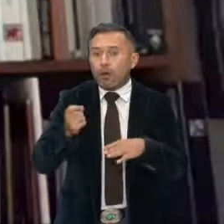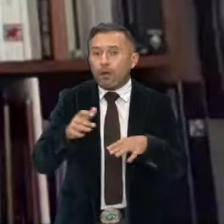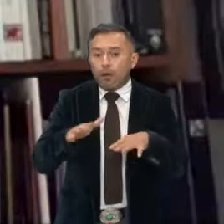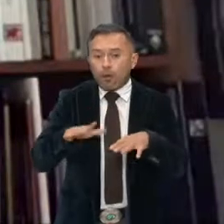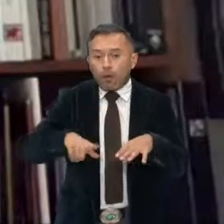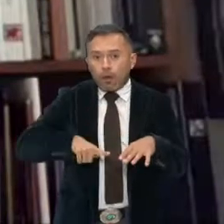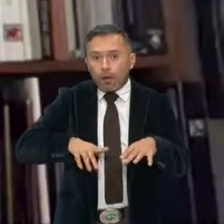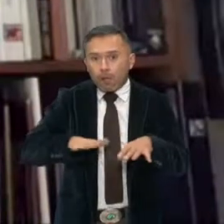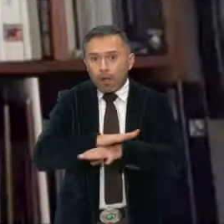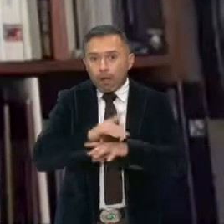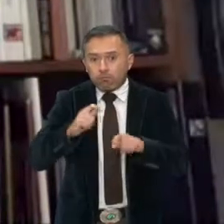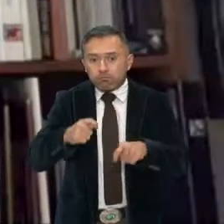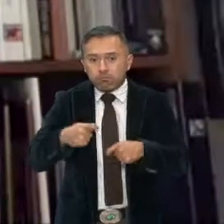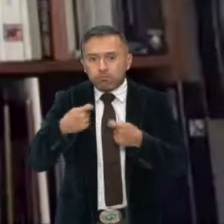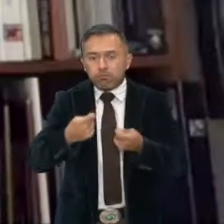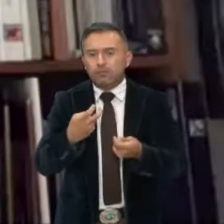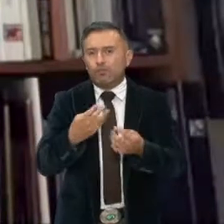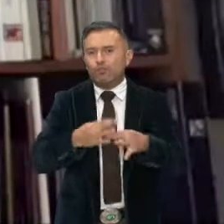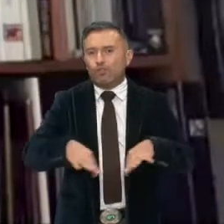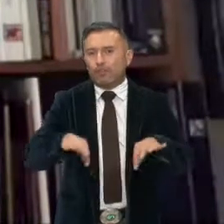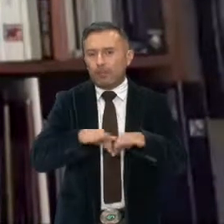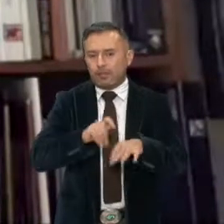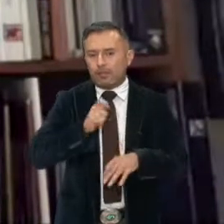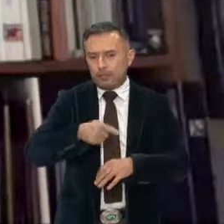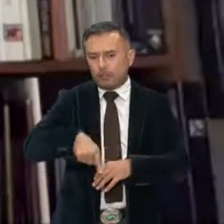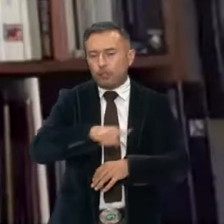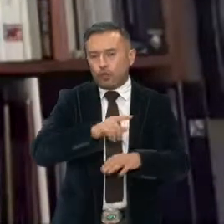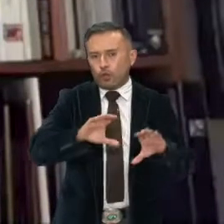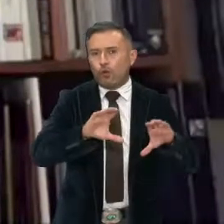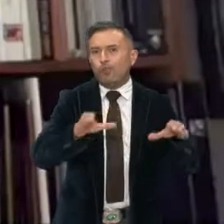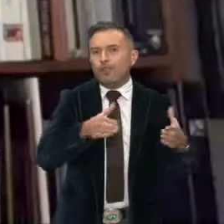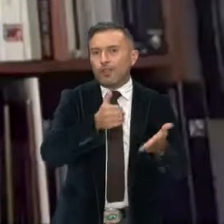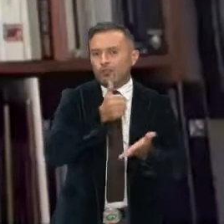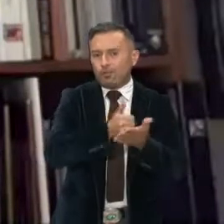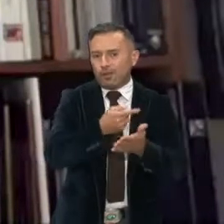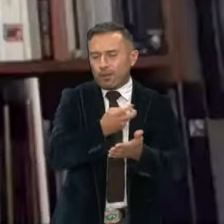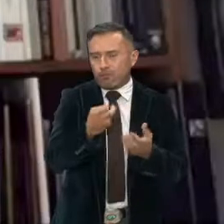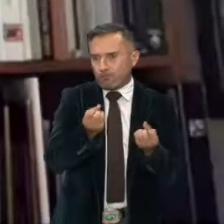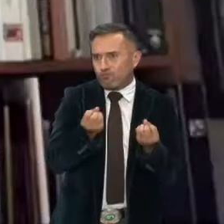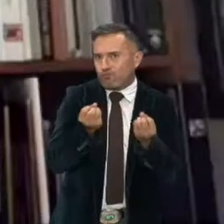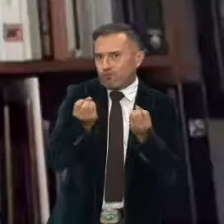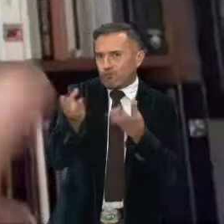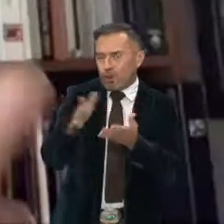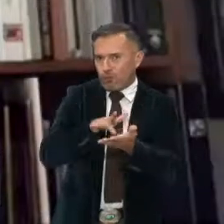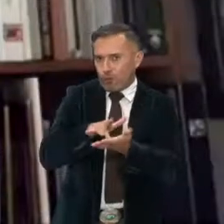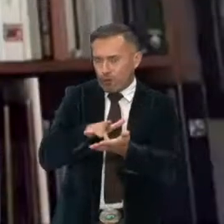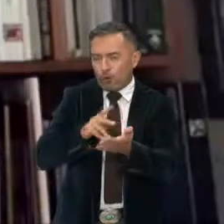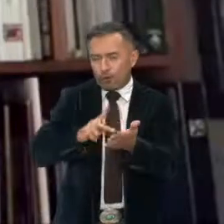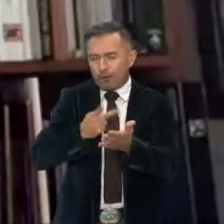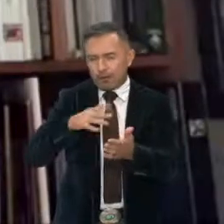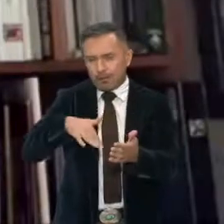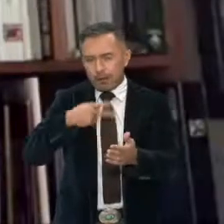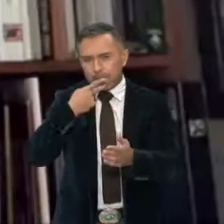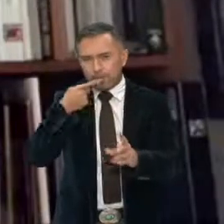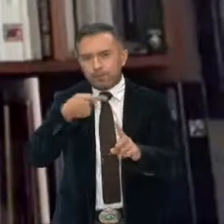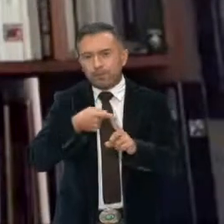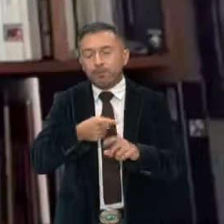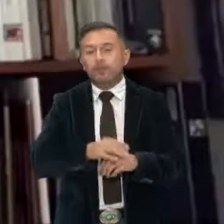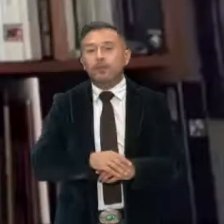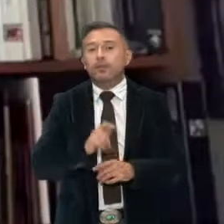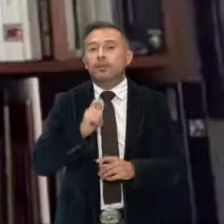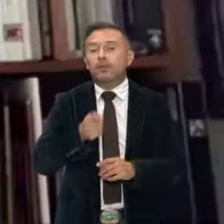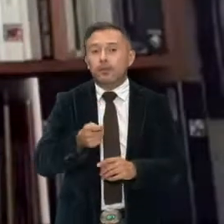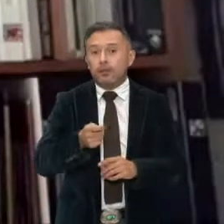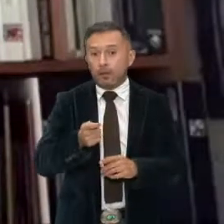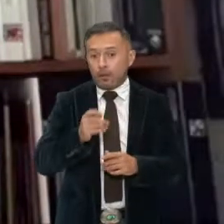the alternancy of powers is very important. This is something that has benefited for Comunidad Ciudadana.